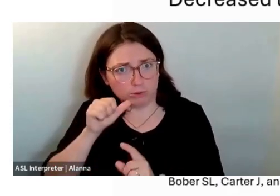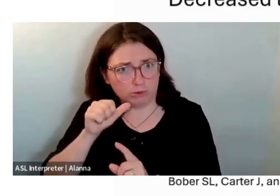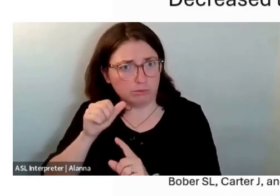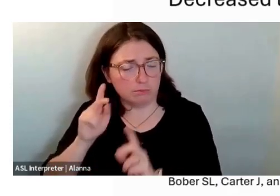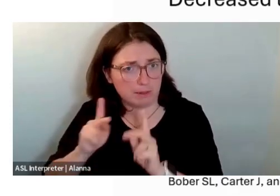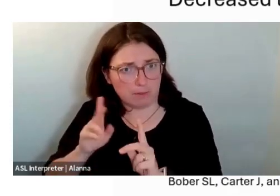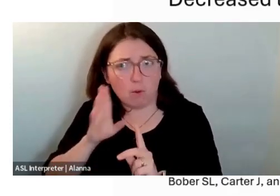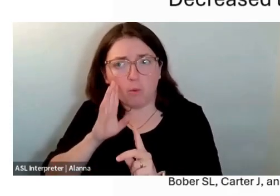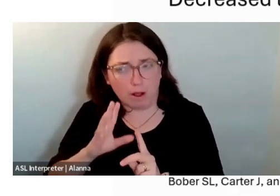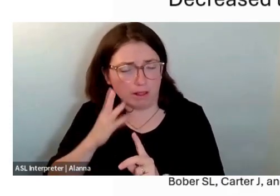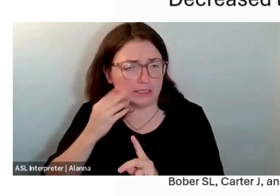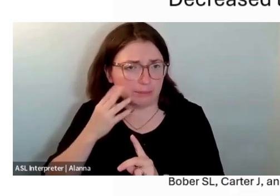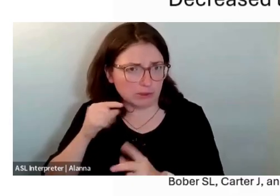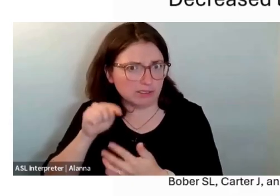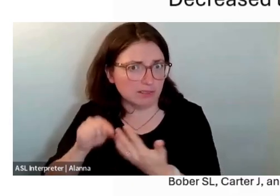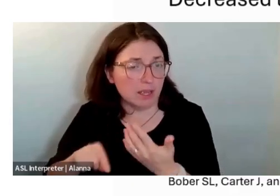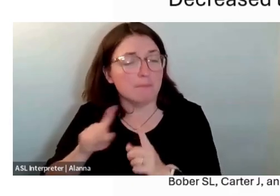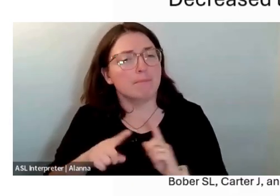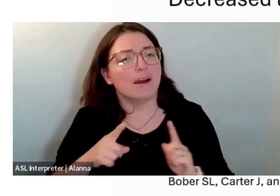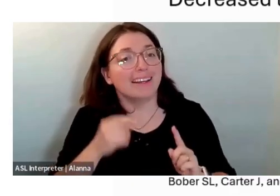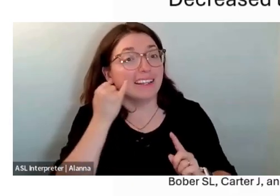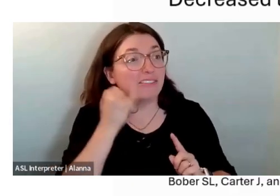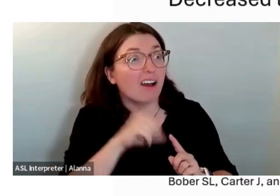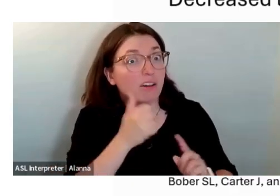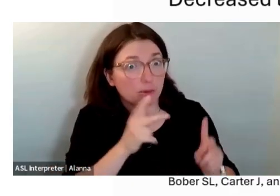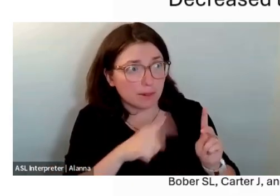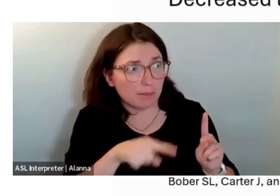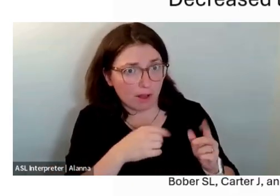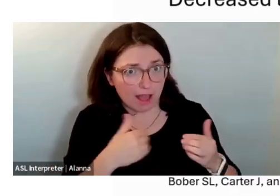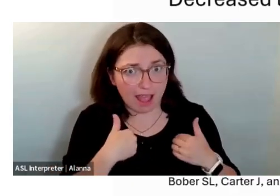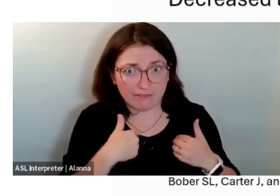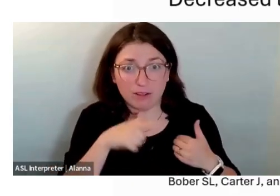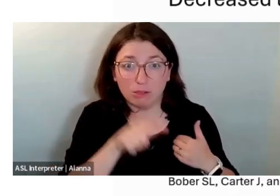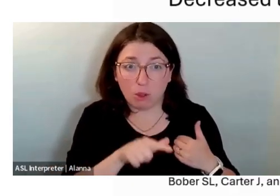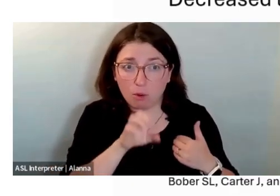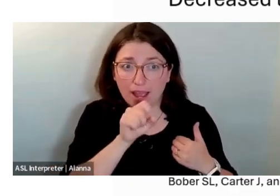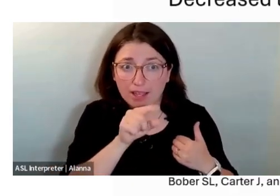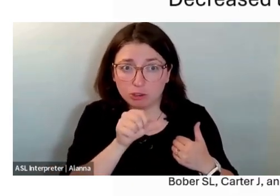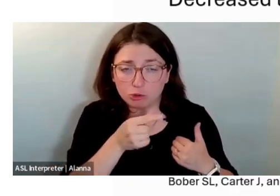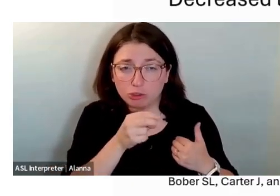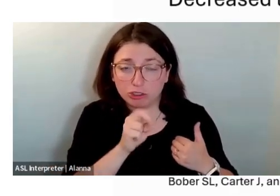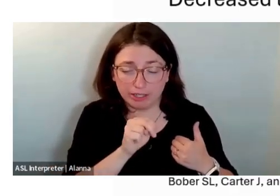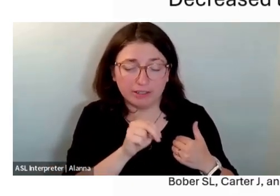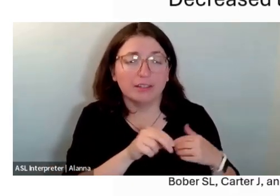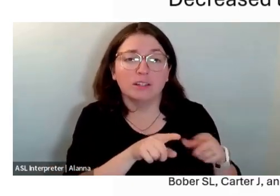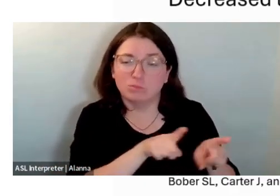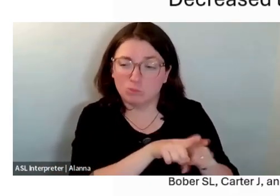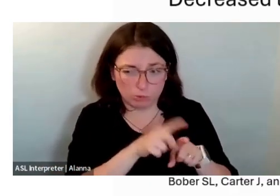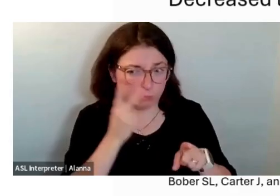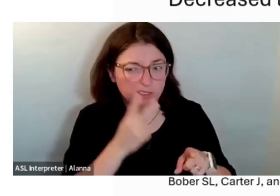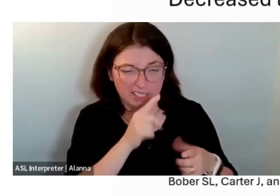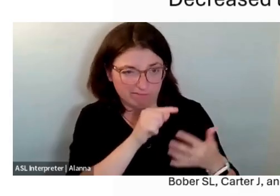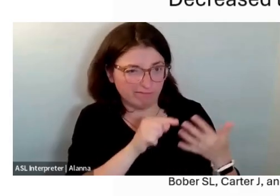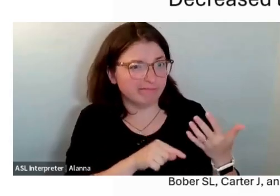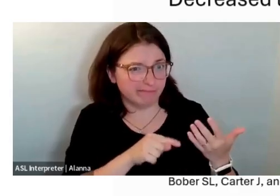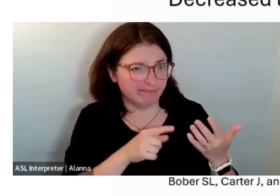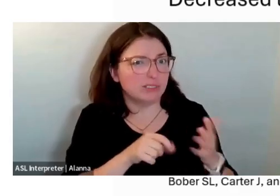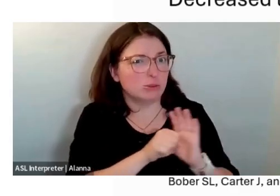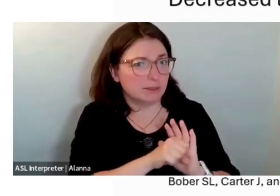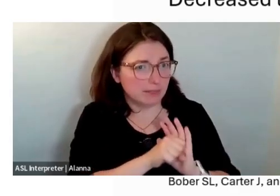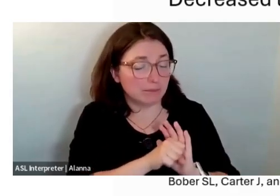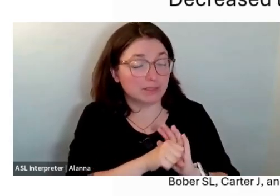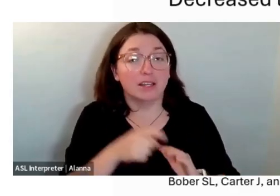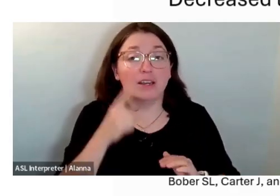other low estrogen states. So lactation, for example, is a low estrogen state,